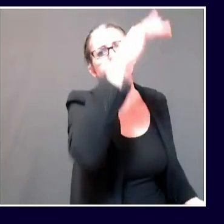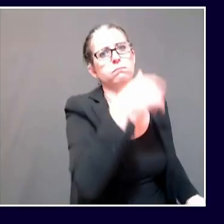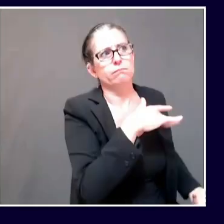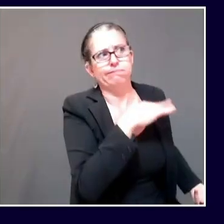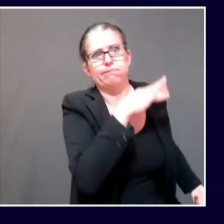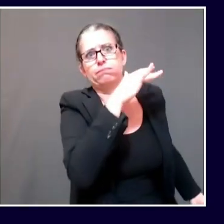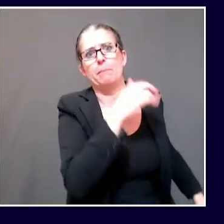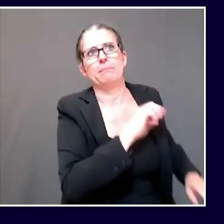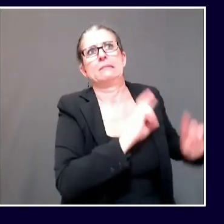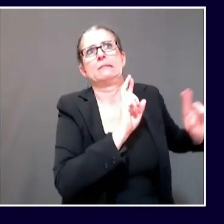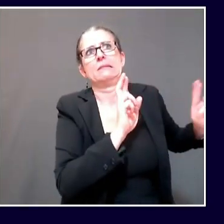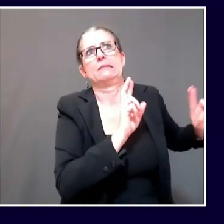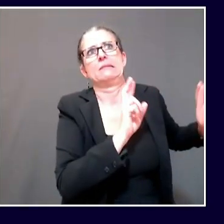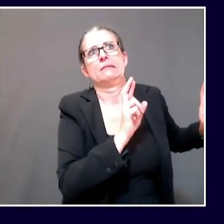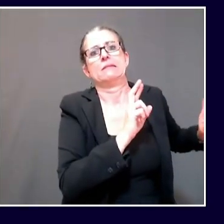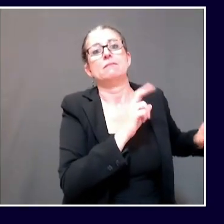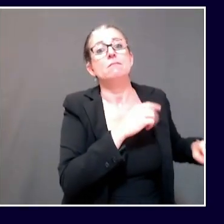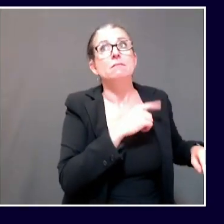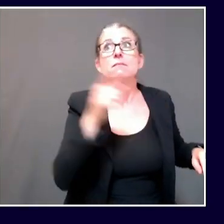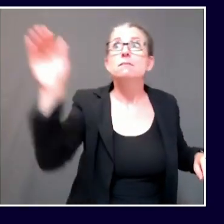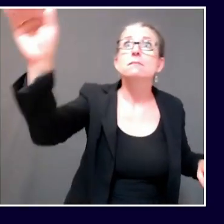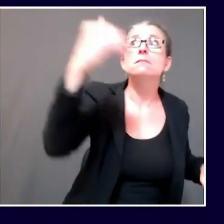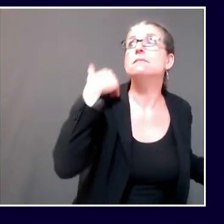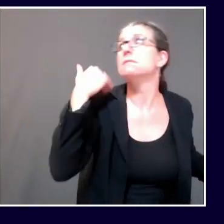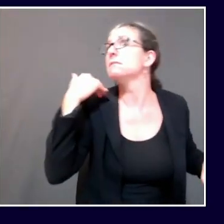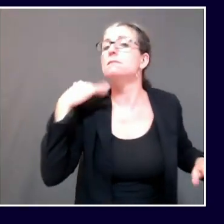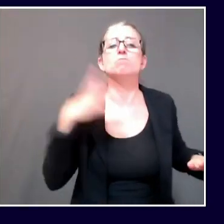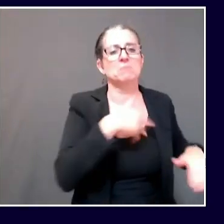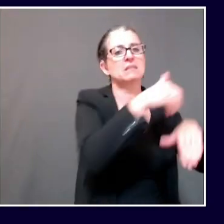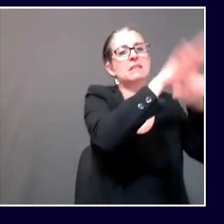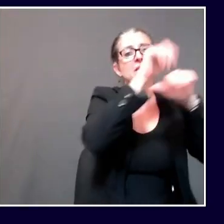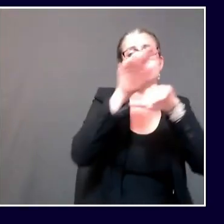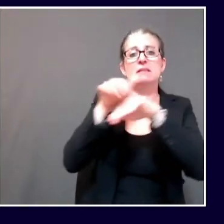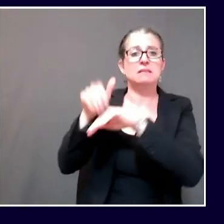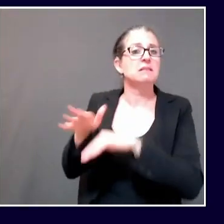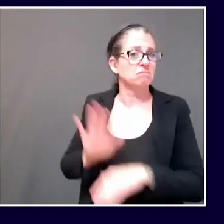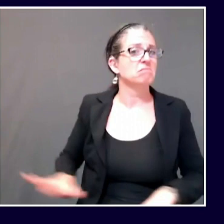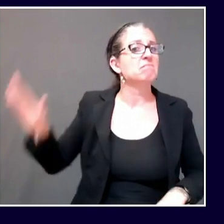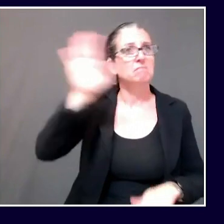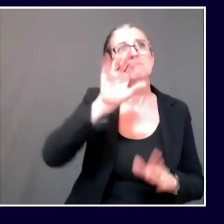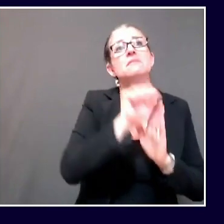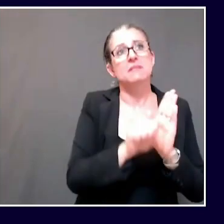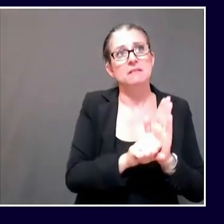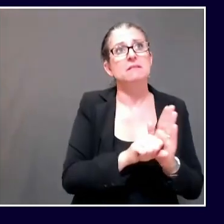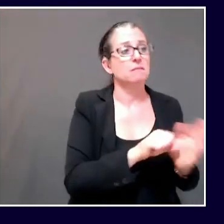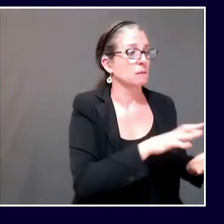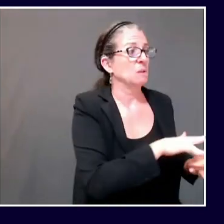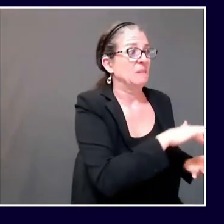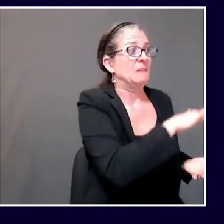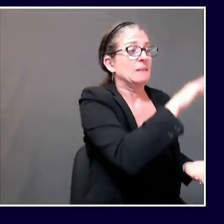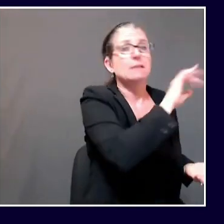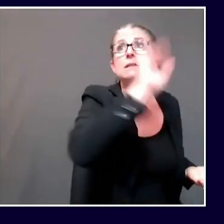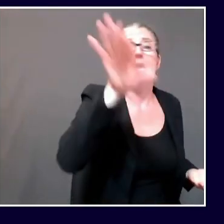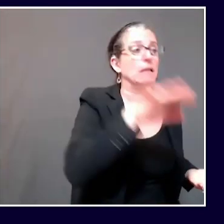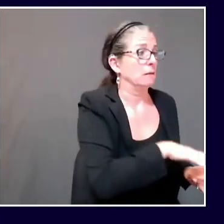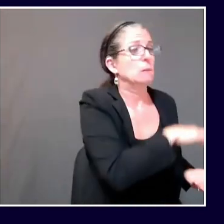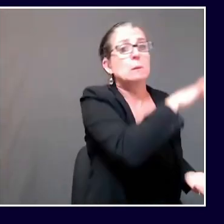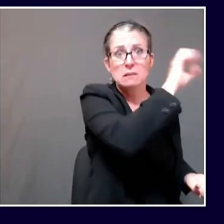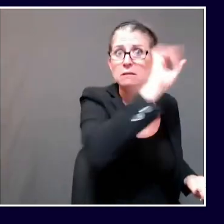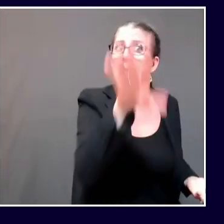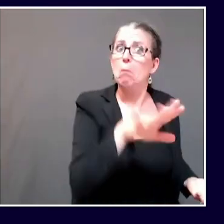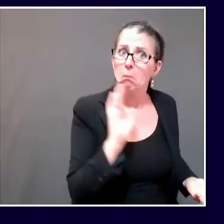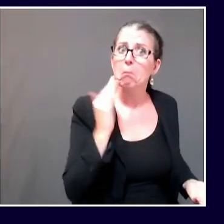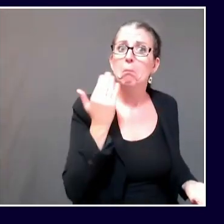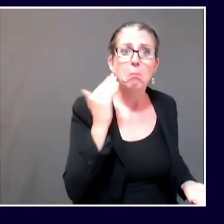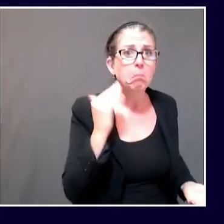even while we have continued to distribute PPE to hospitals, to first responders, and other healthcare providers across